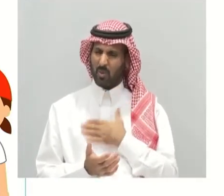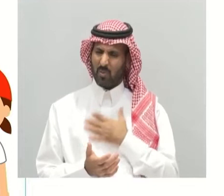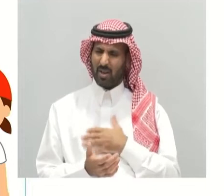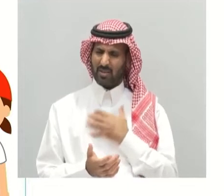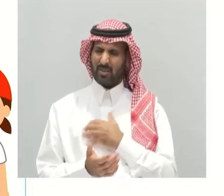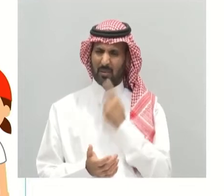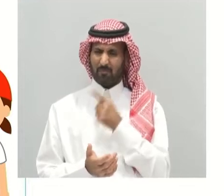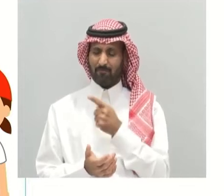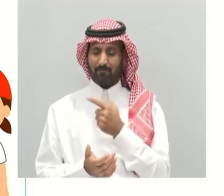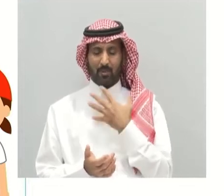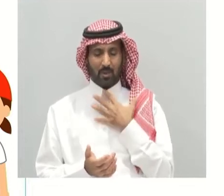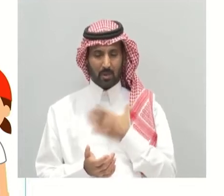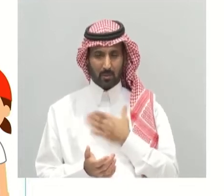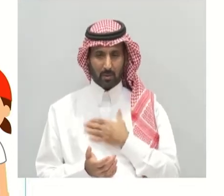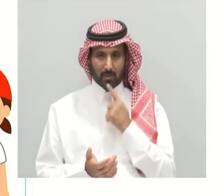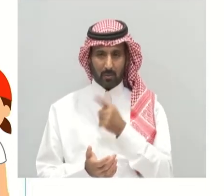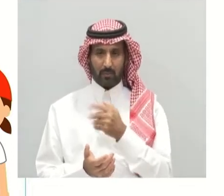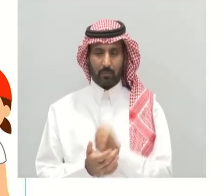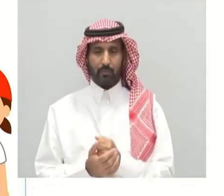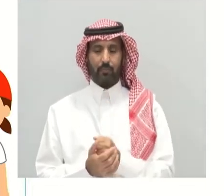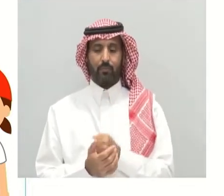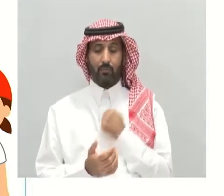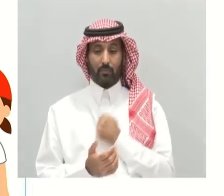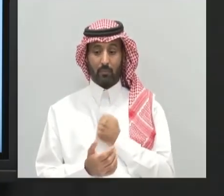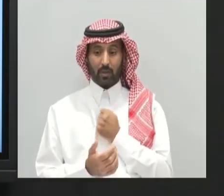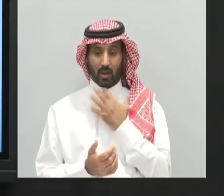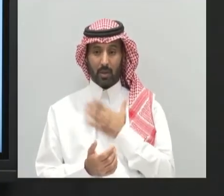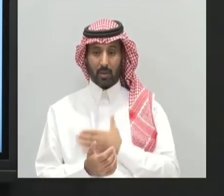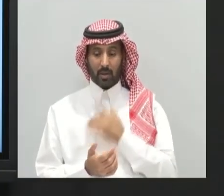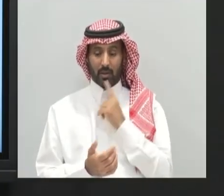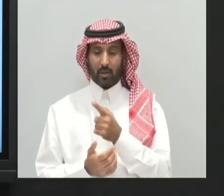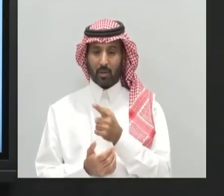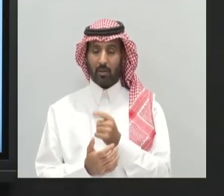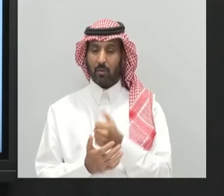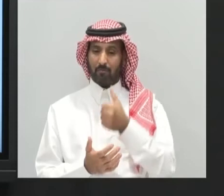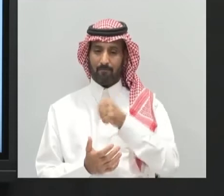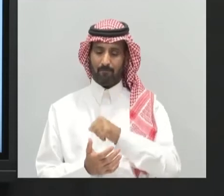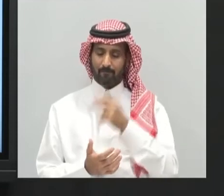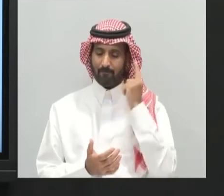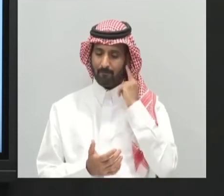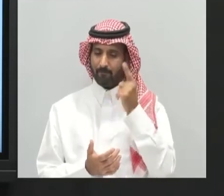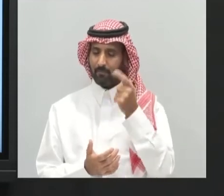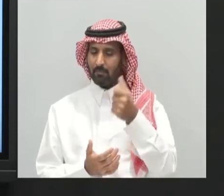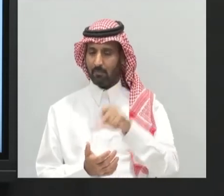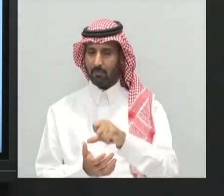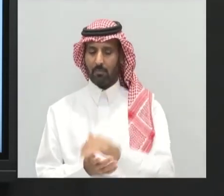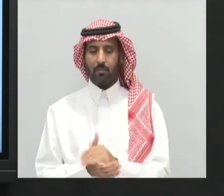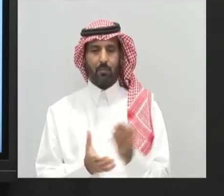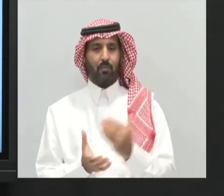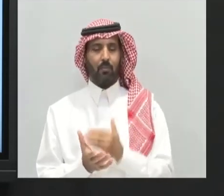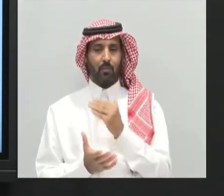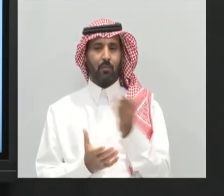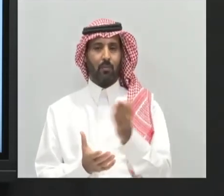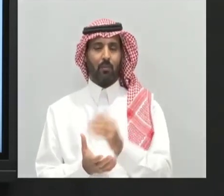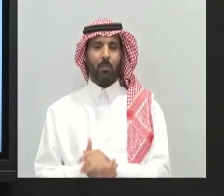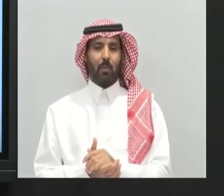that. Sorry about that, which is, this is the type of comments we use when we hear something bad.